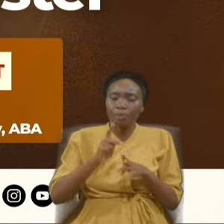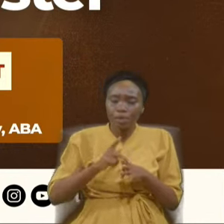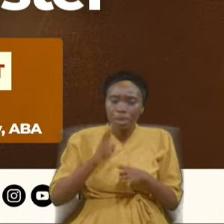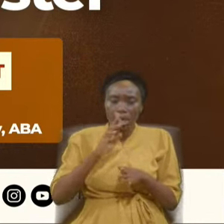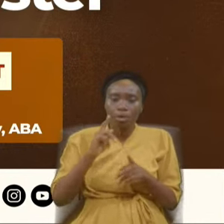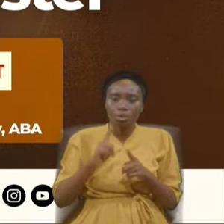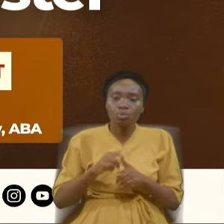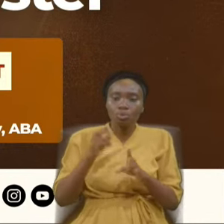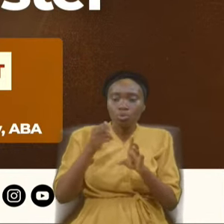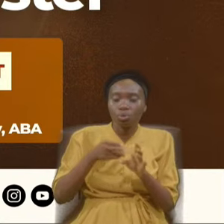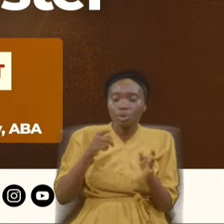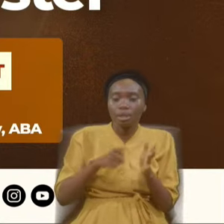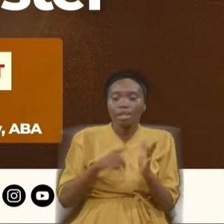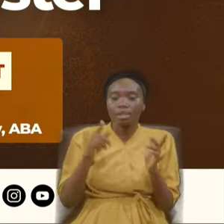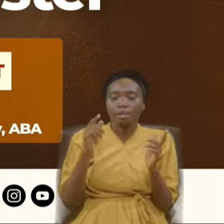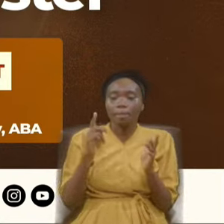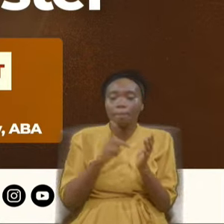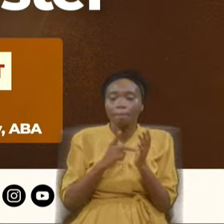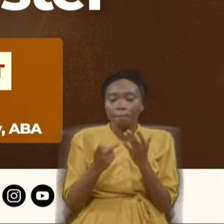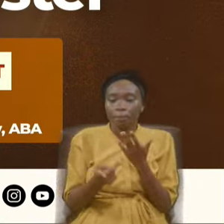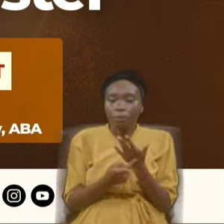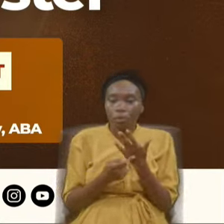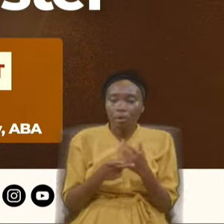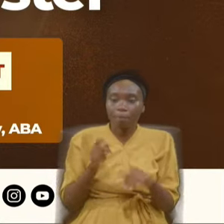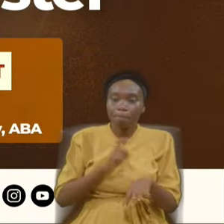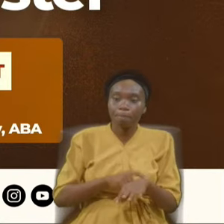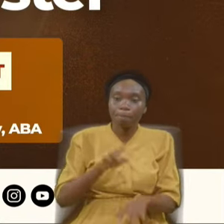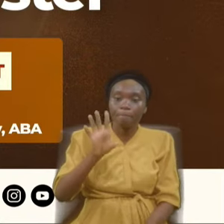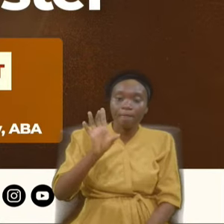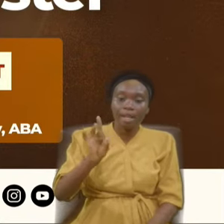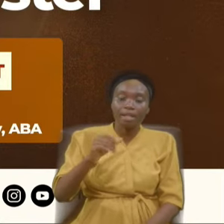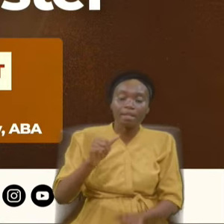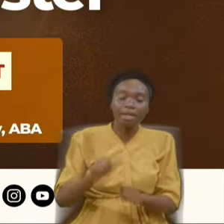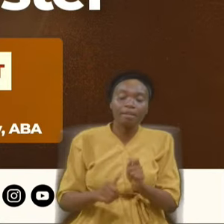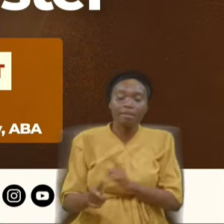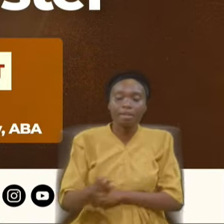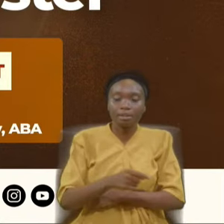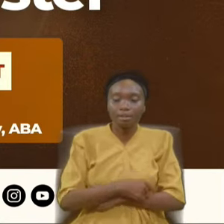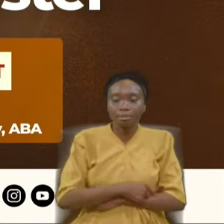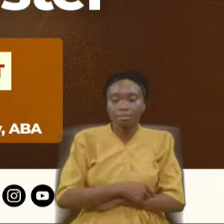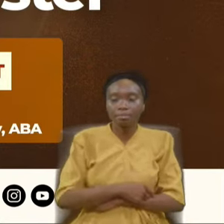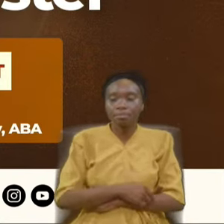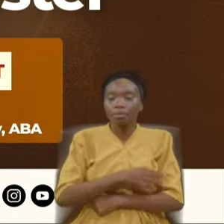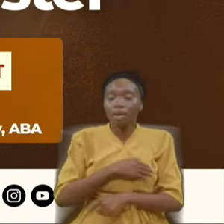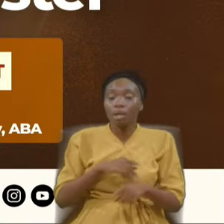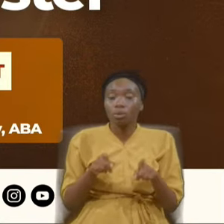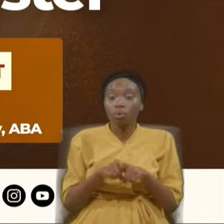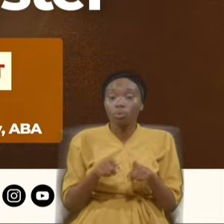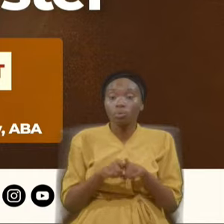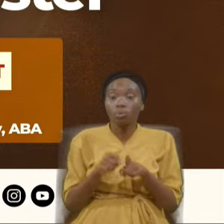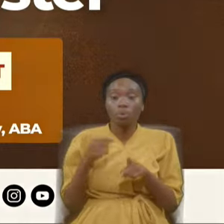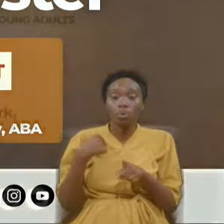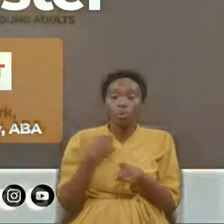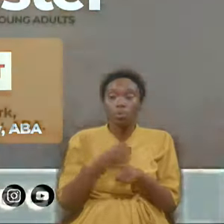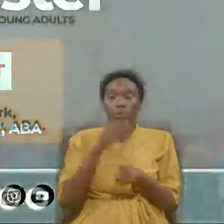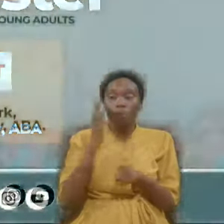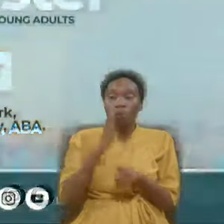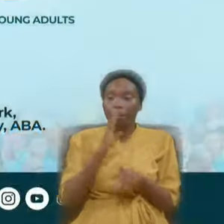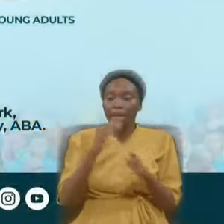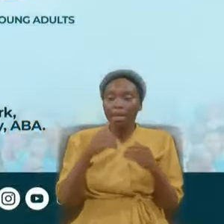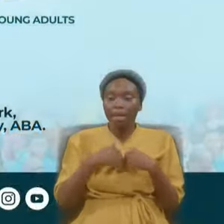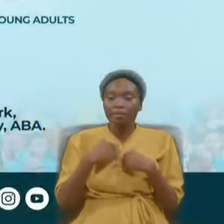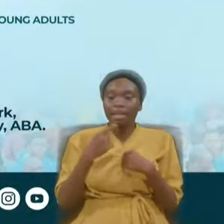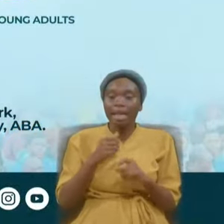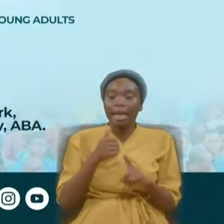this conference in our various group headquarters at 8 a.m. every day. Let's take note of this. And also, we'll be having the